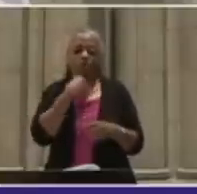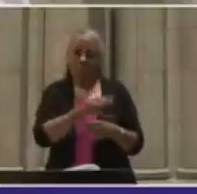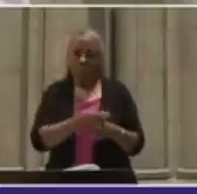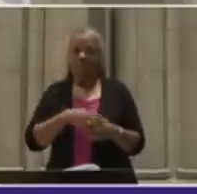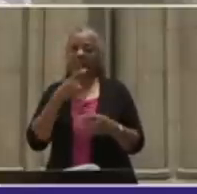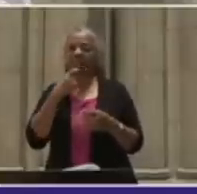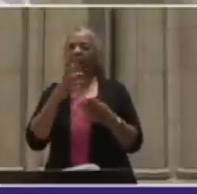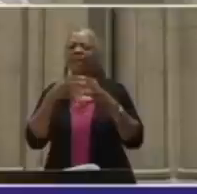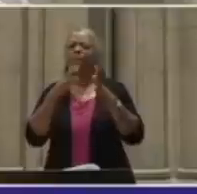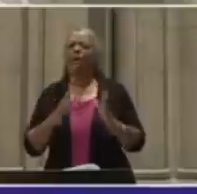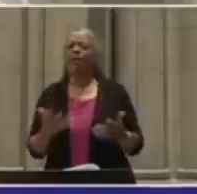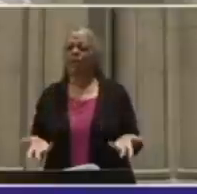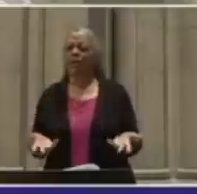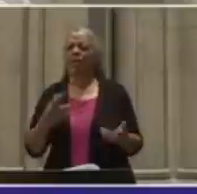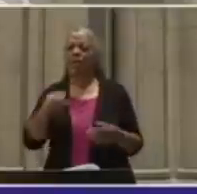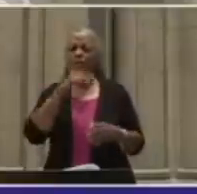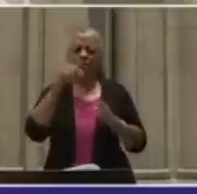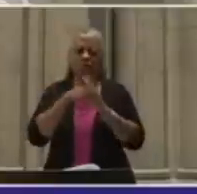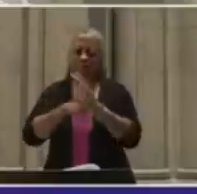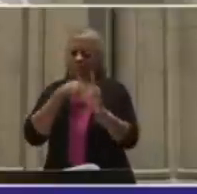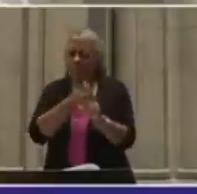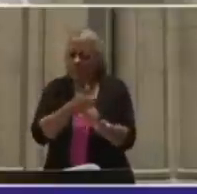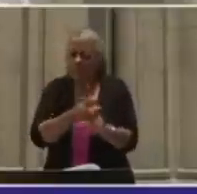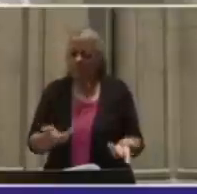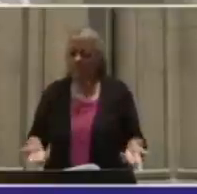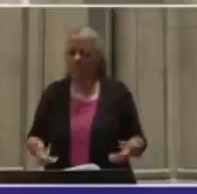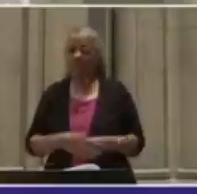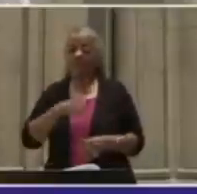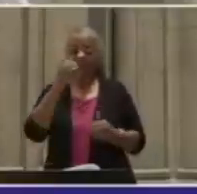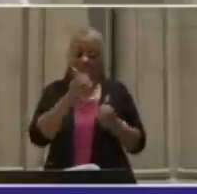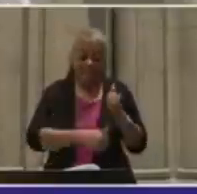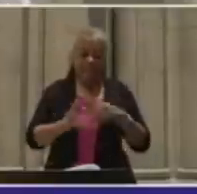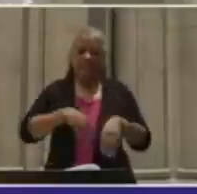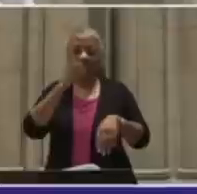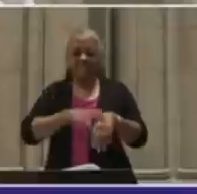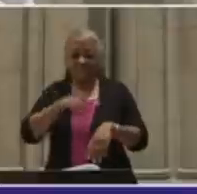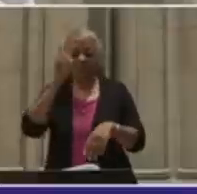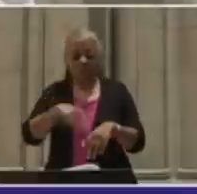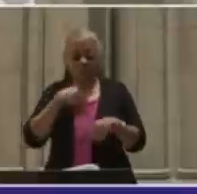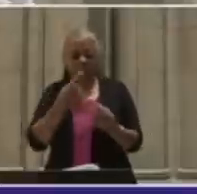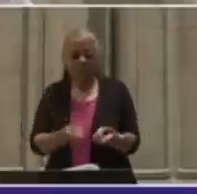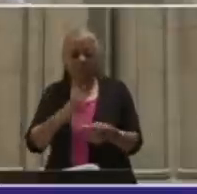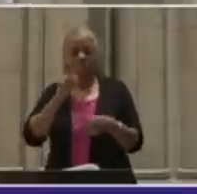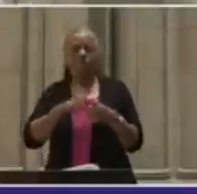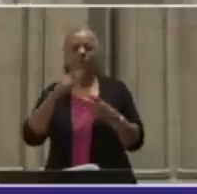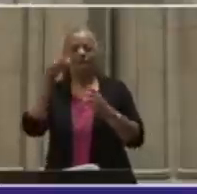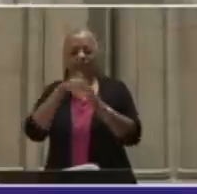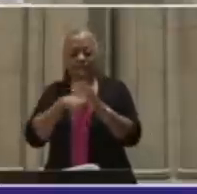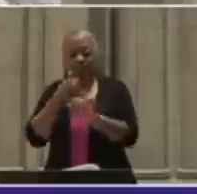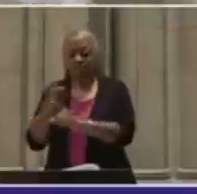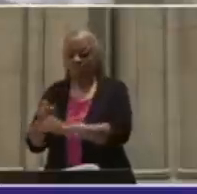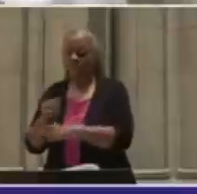real truth telling that says, "America, you're killing yourself." Every nation must be told when she's killing